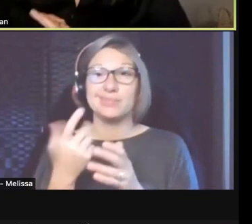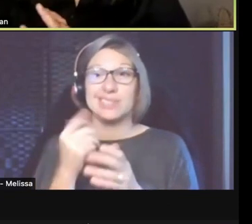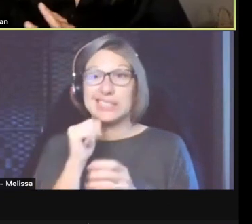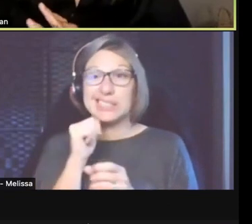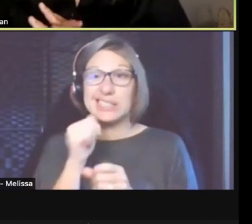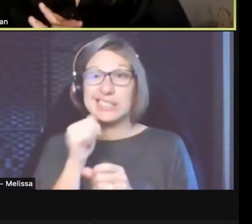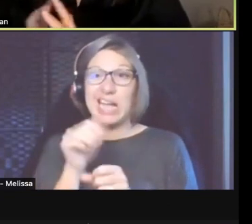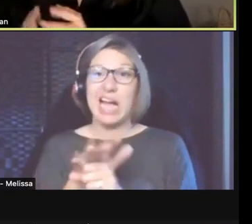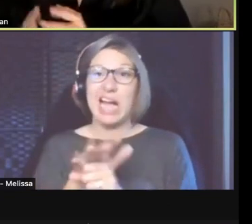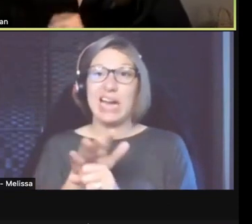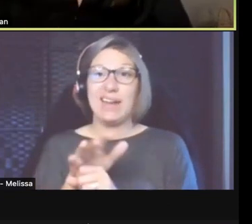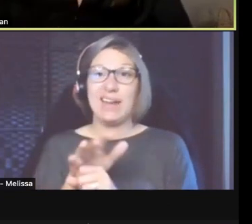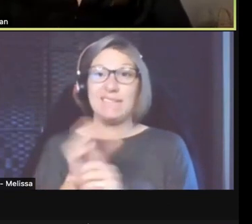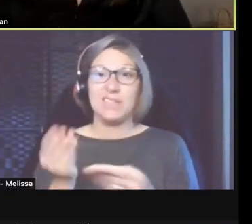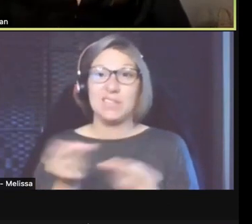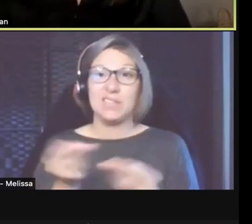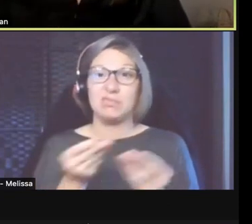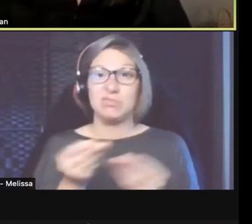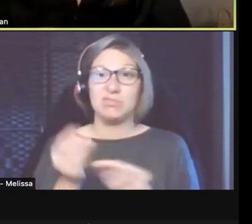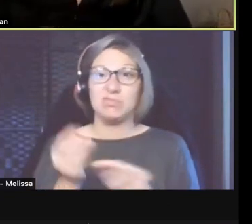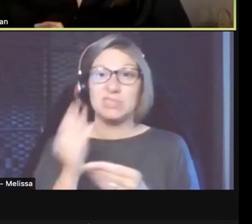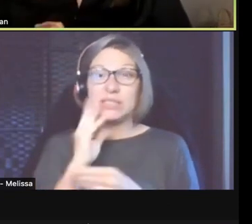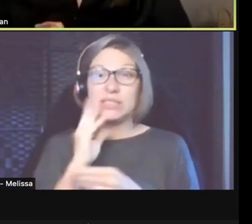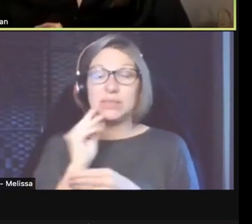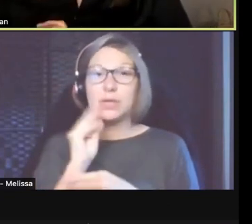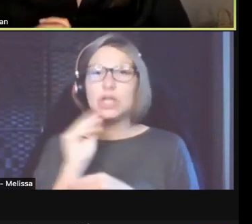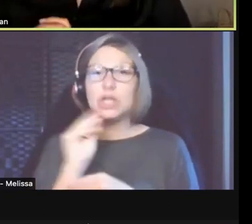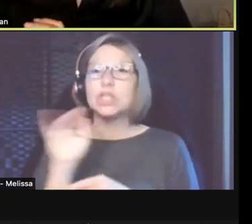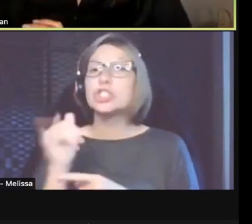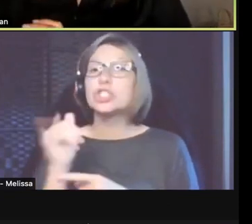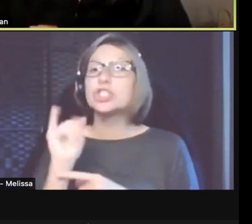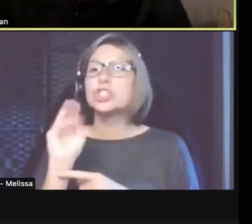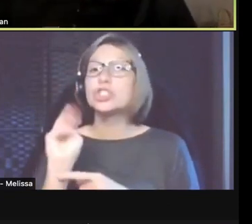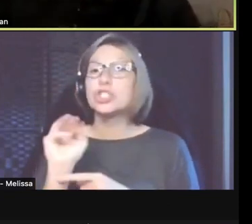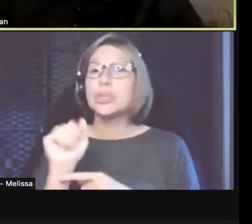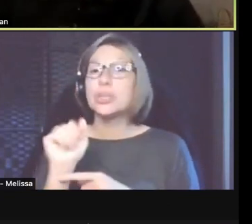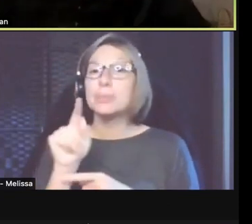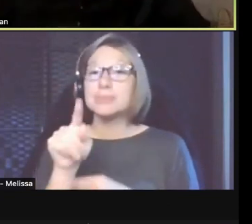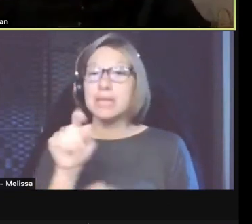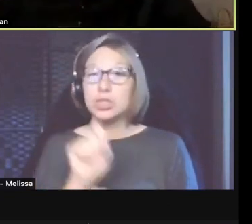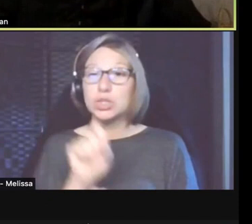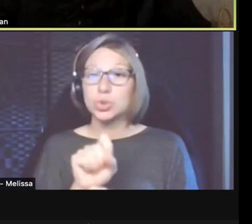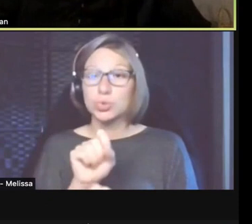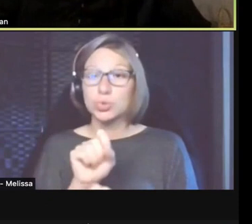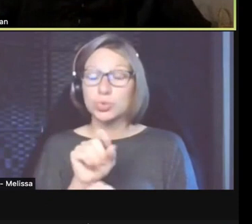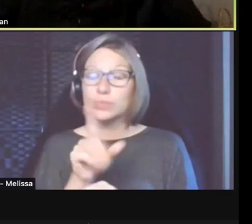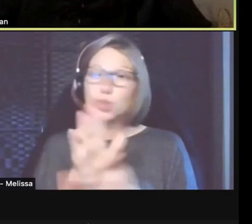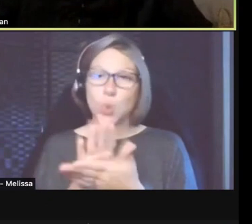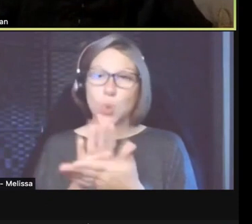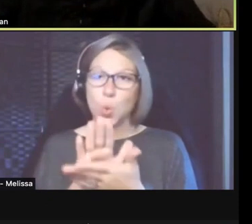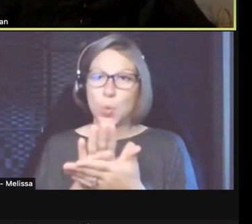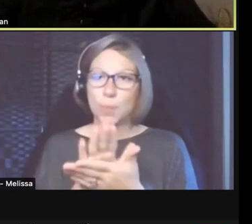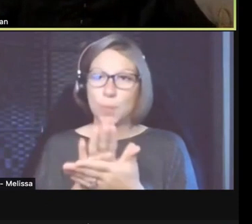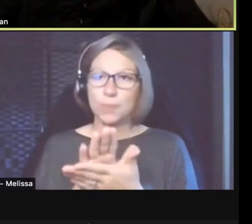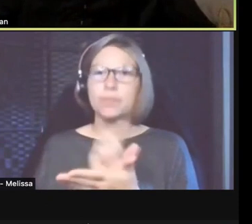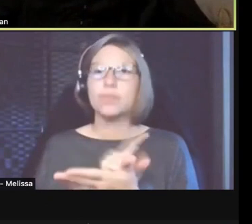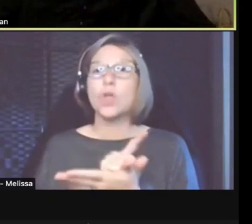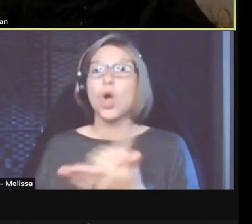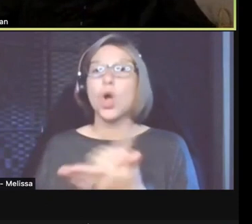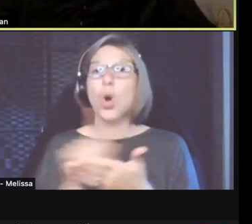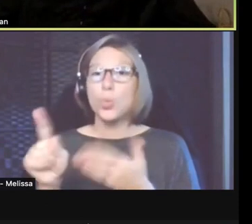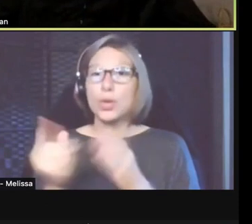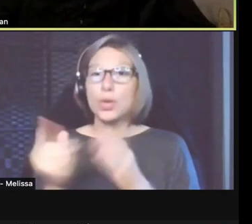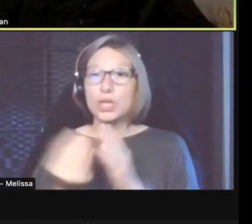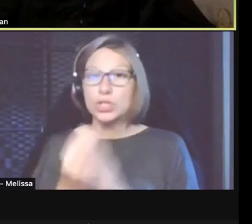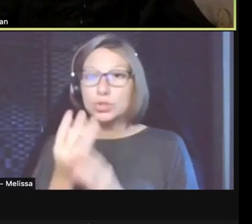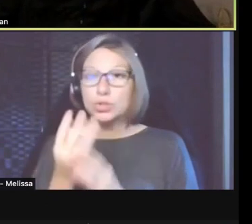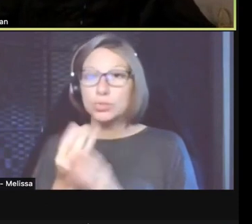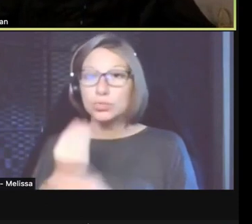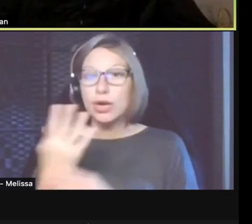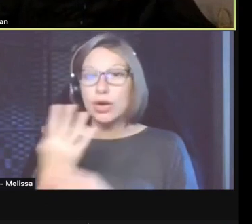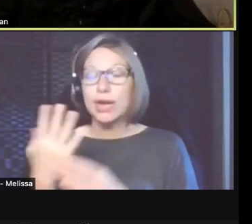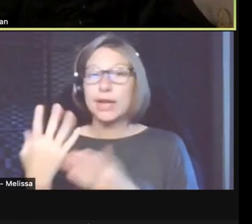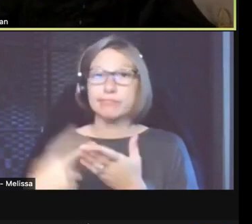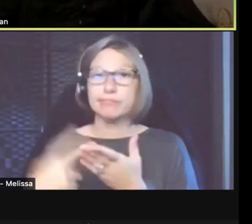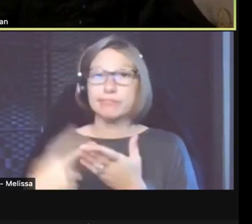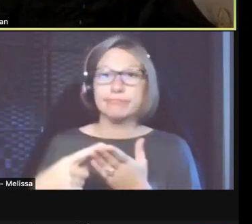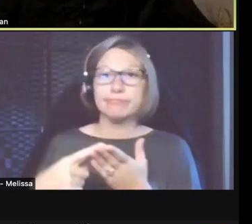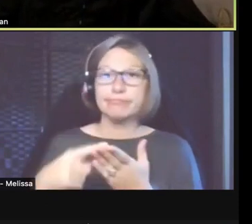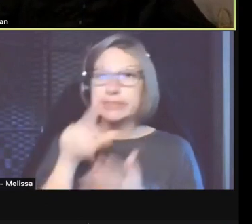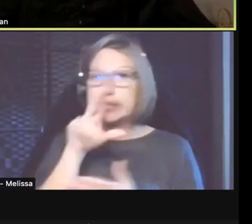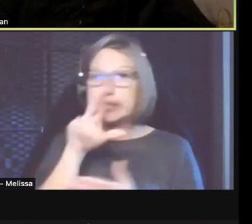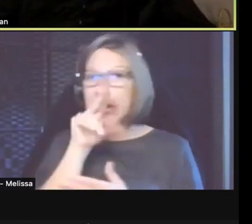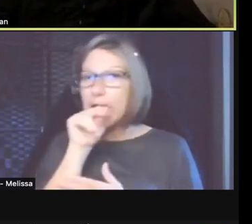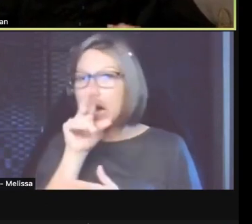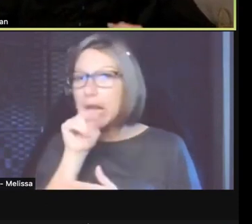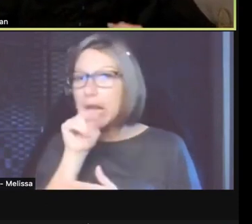again Jim, and he's at his school, and all week in the spring they were talking about ducks, and read stories